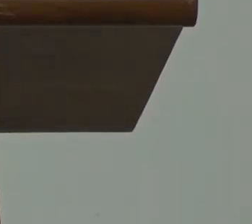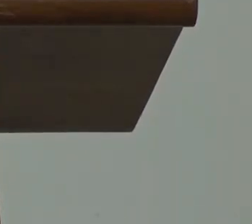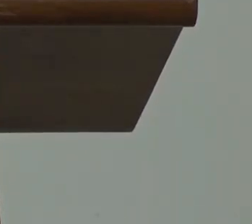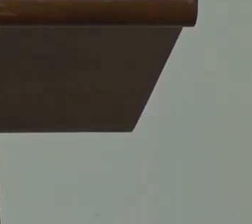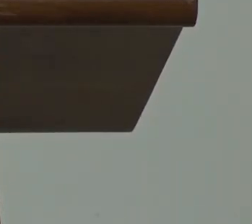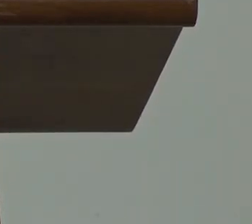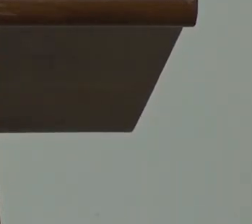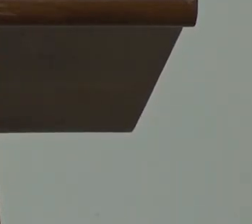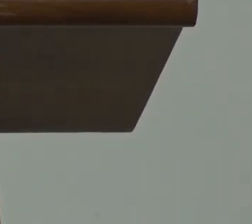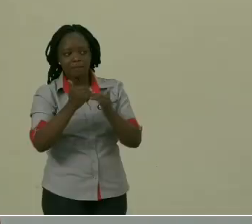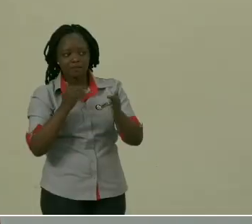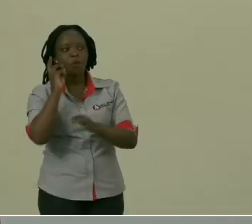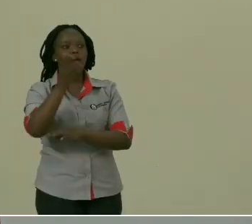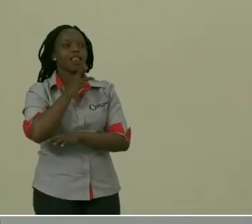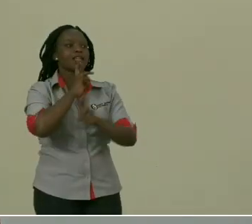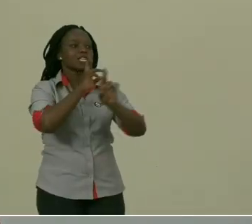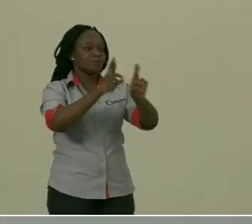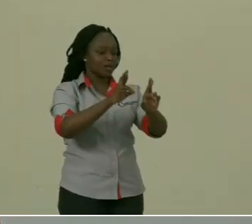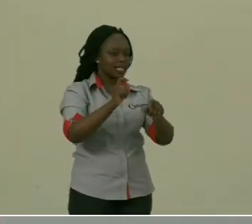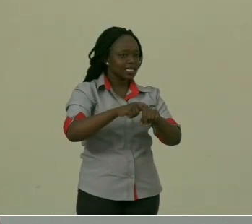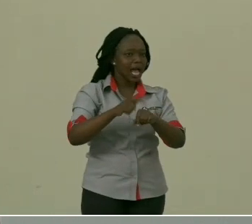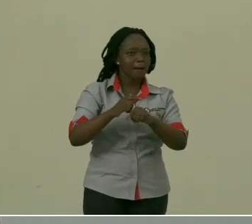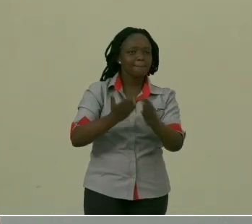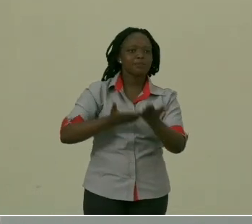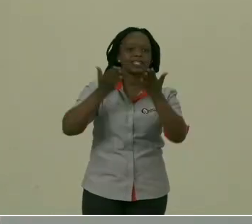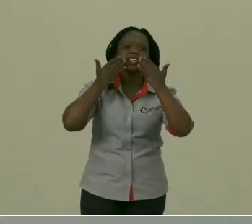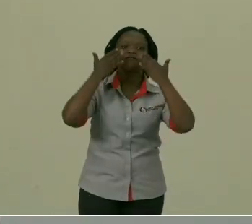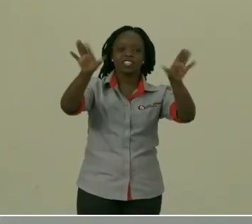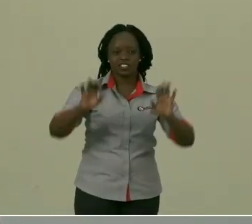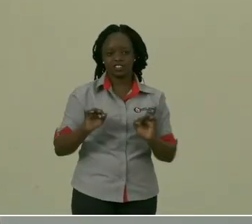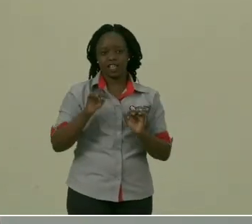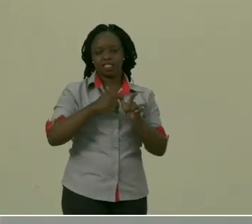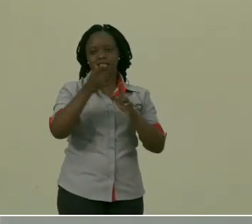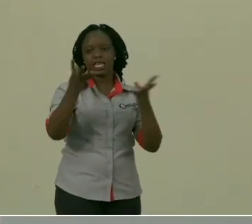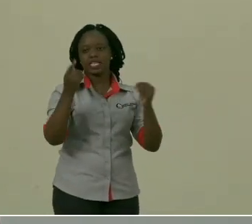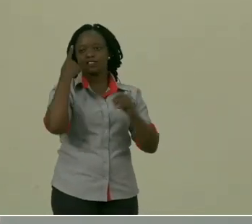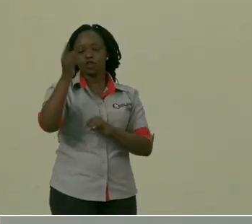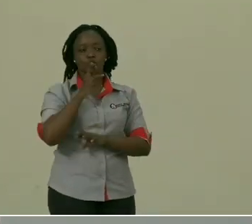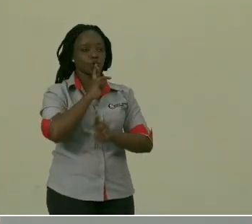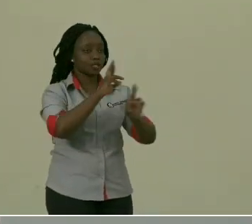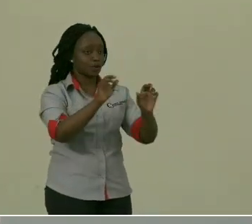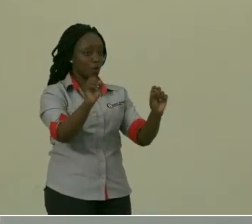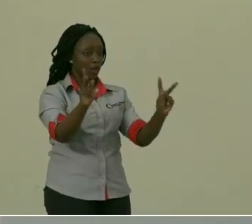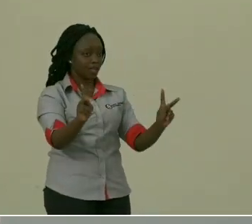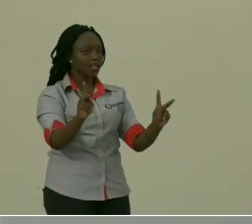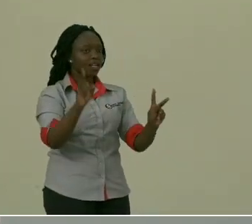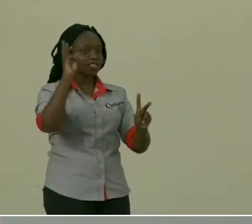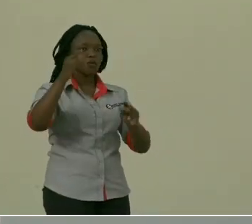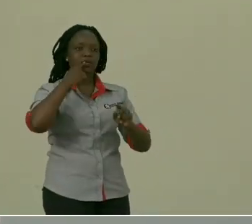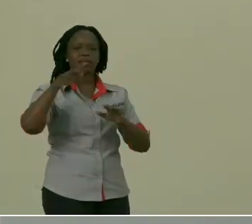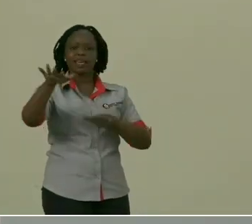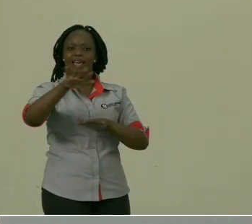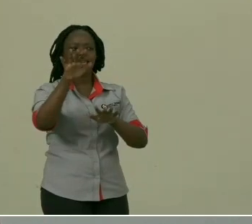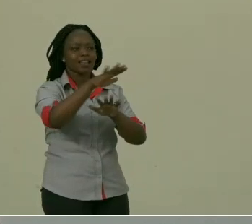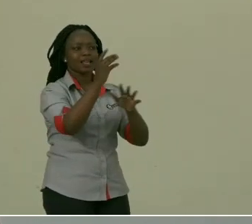mentioned. And then after they present, it will be easier for you to respond because they are going to touch on various areas. But